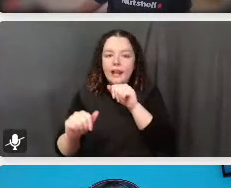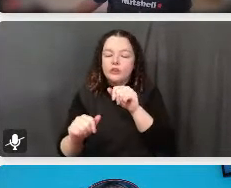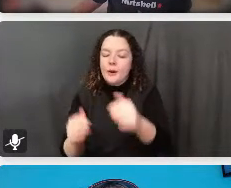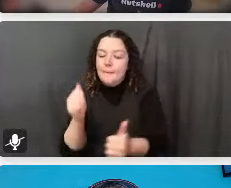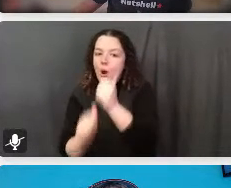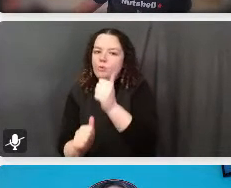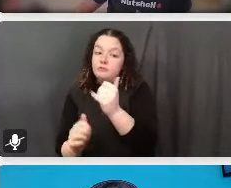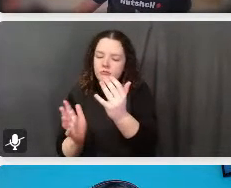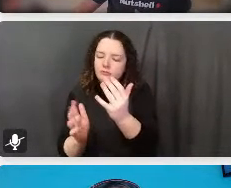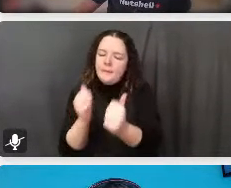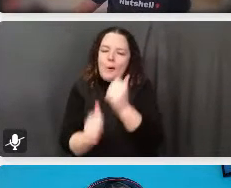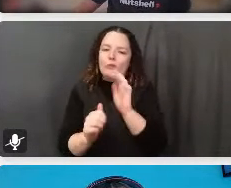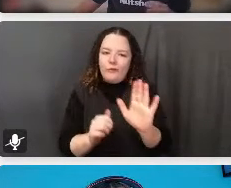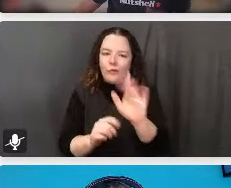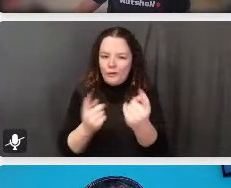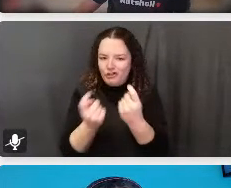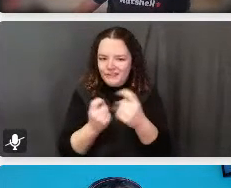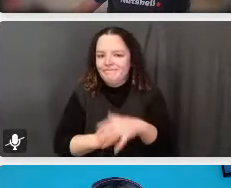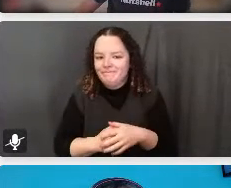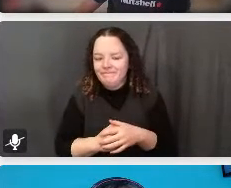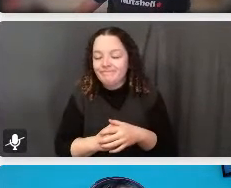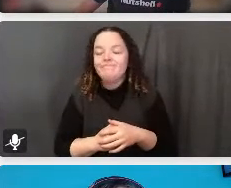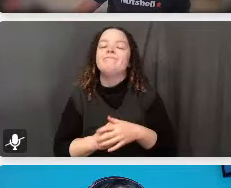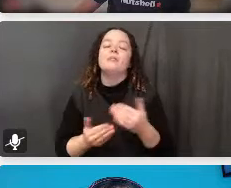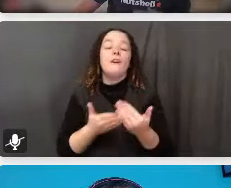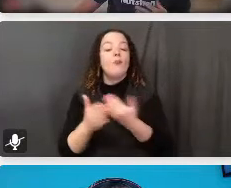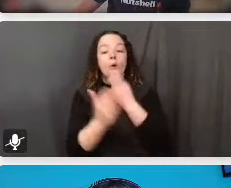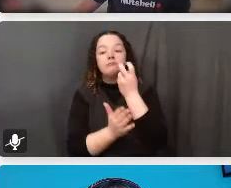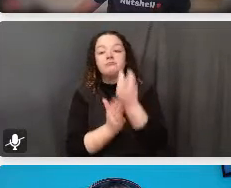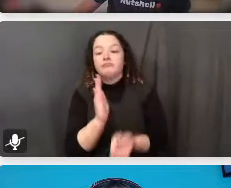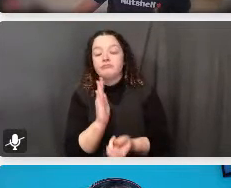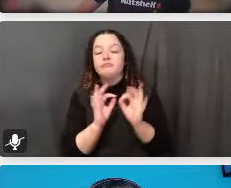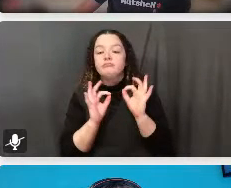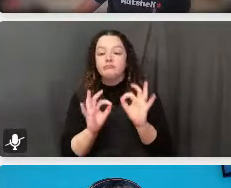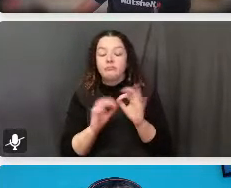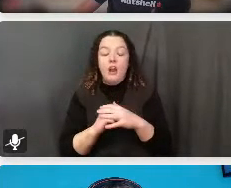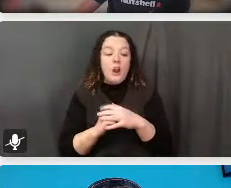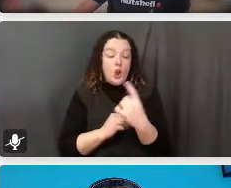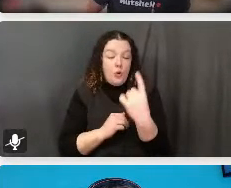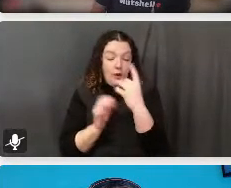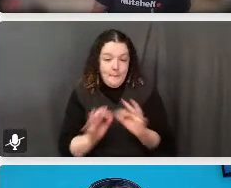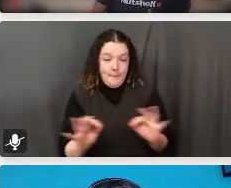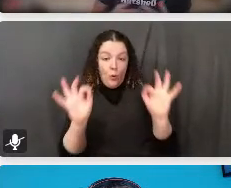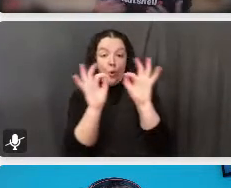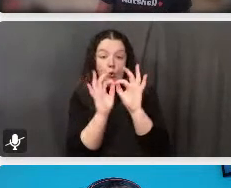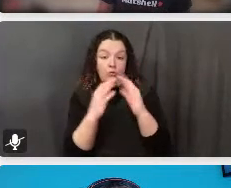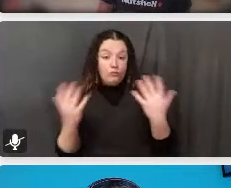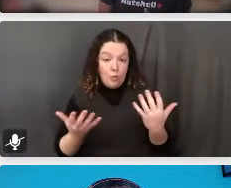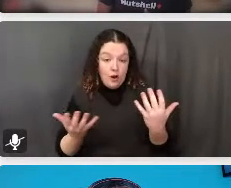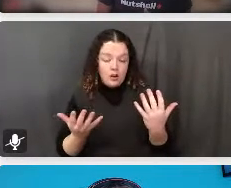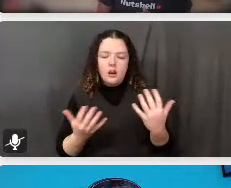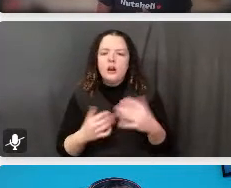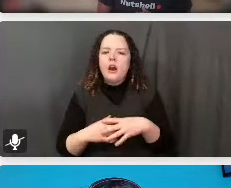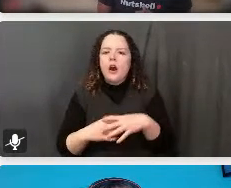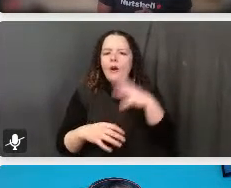your questions. Before we jump into the rest of the presentation, I realized I left one key element out. Why did we add